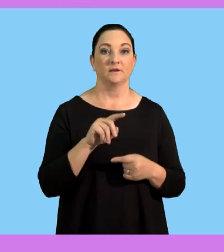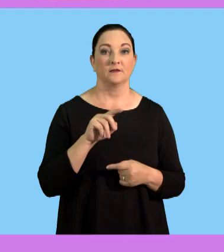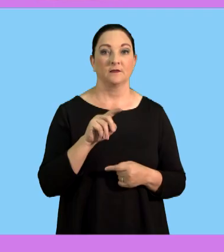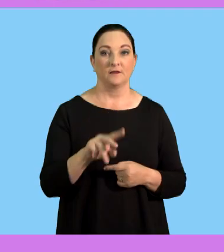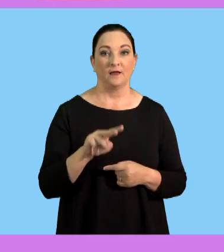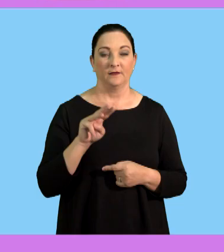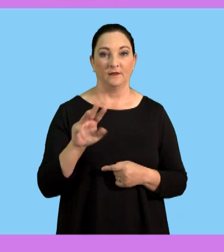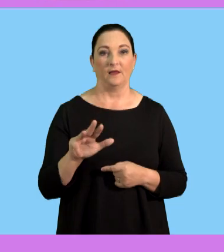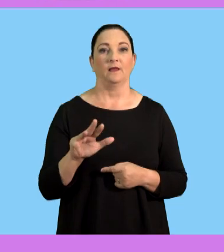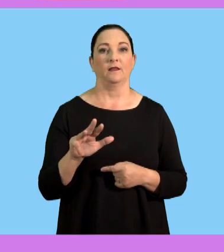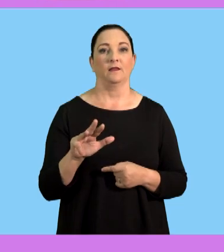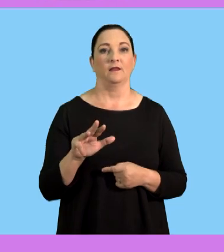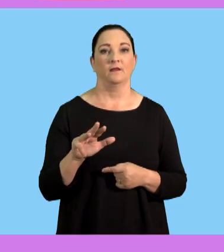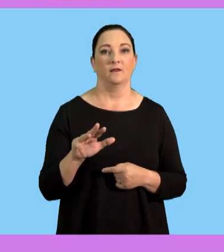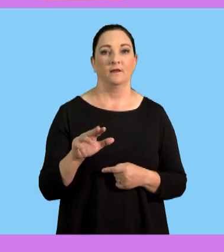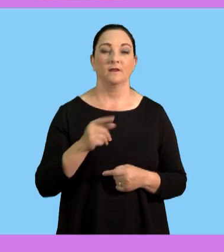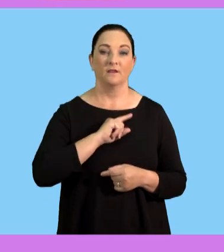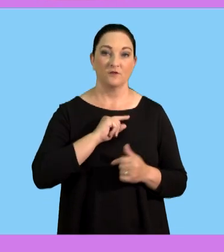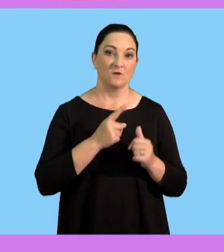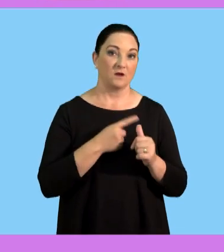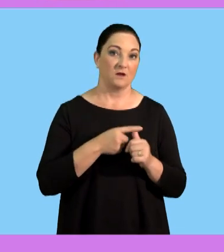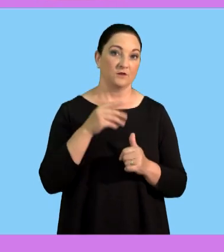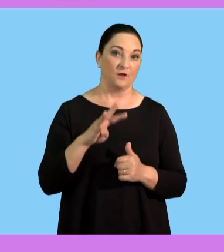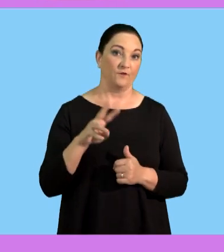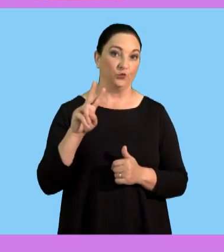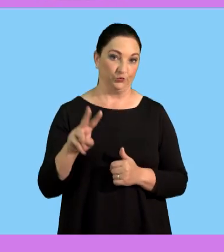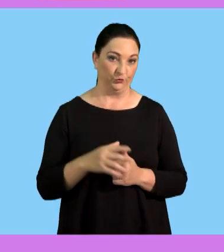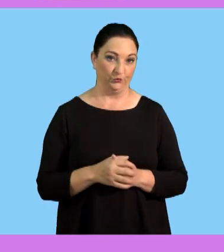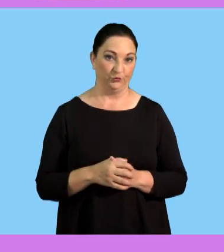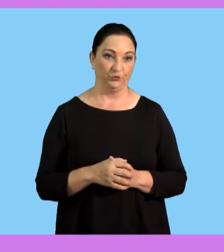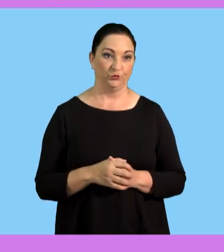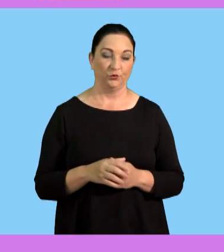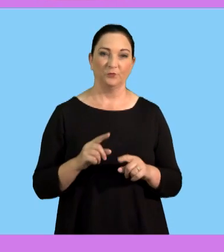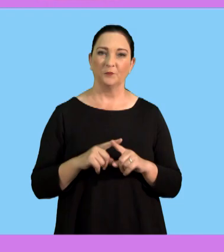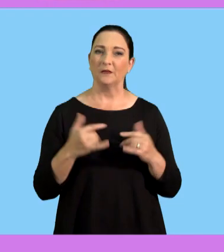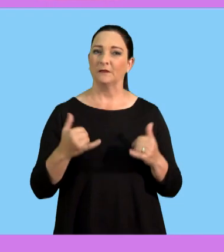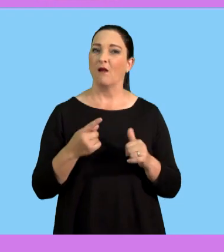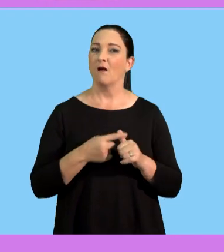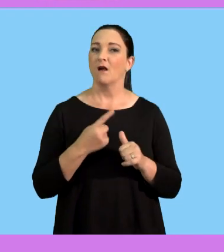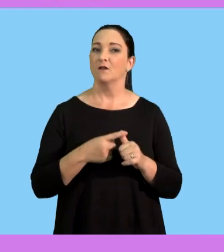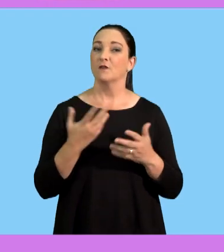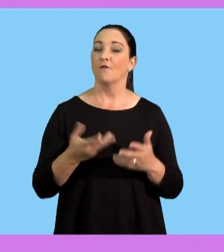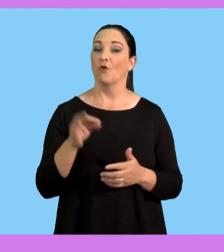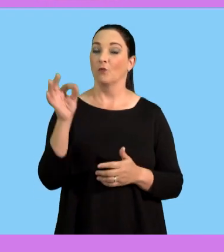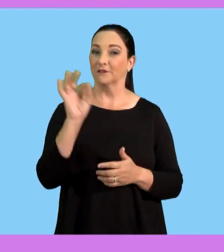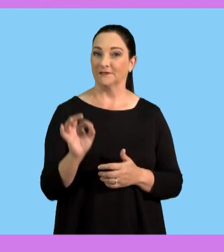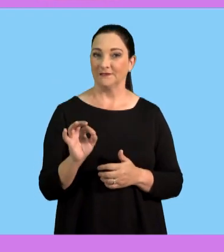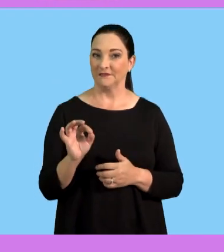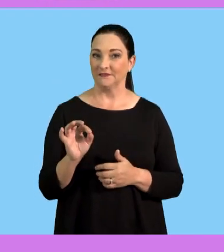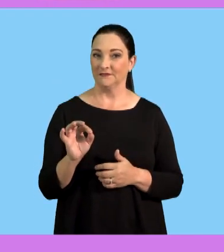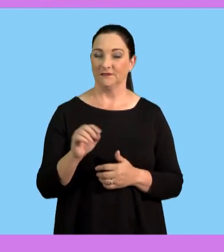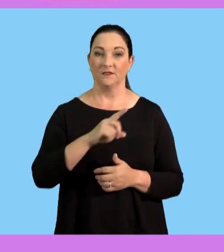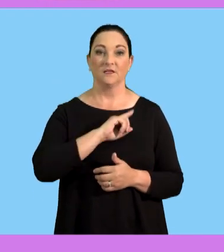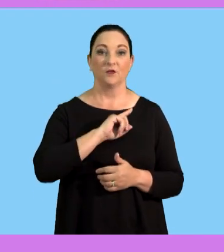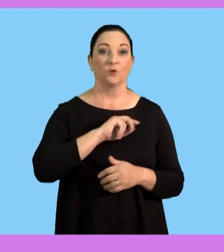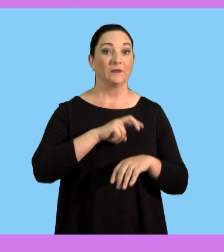plus 19, so that will give me an answer of 42. Now it says, write your answer as